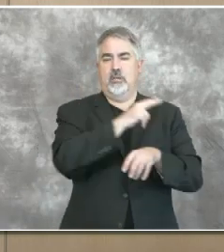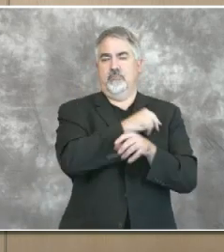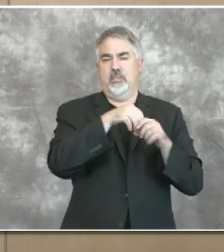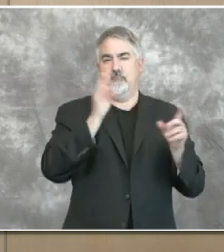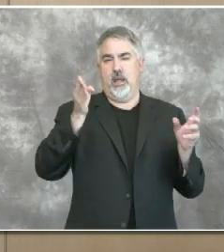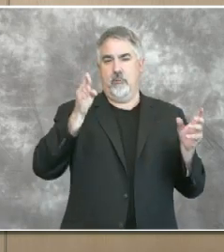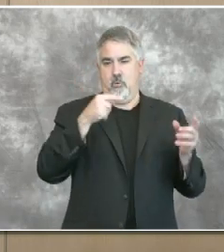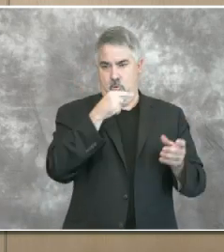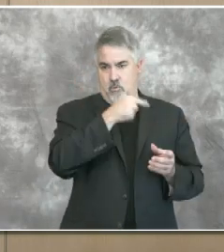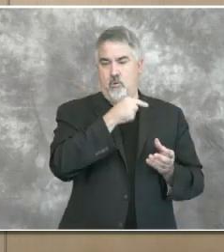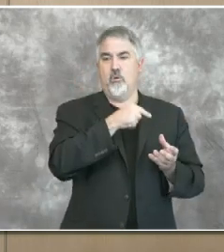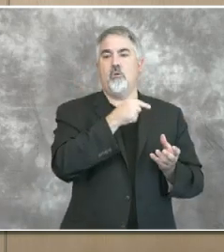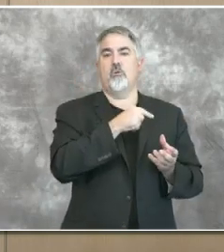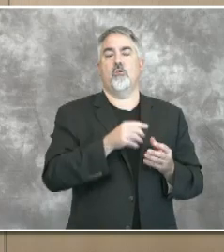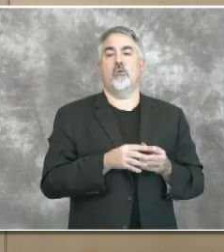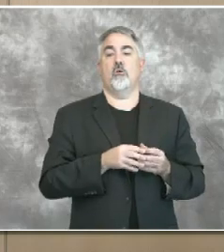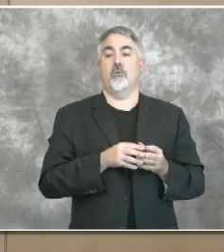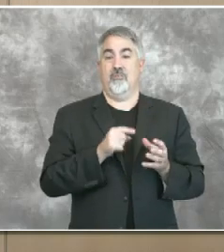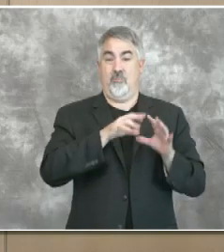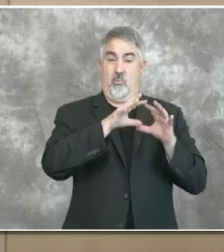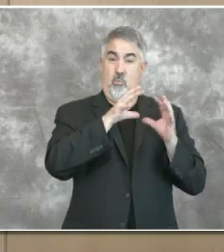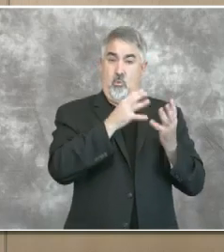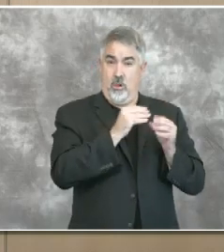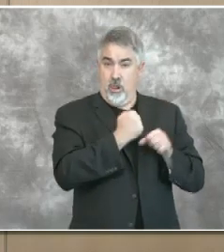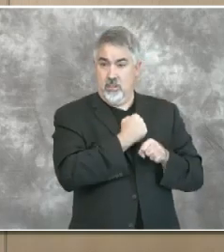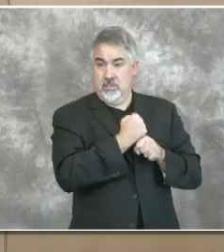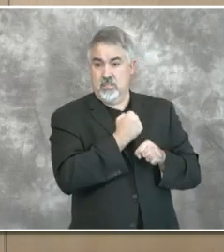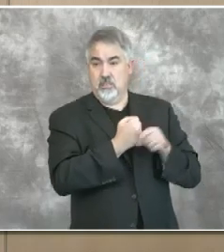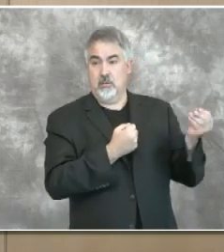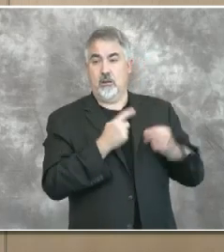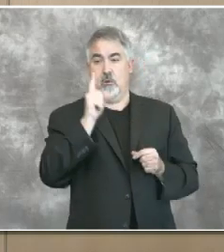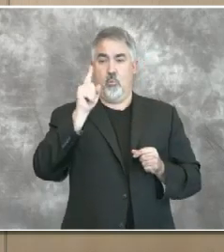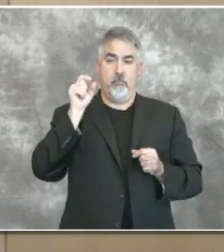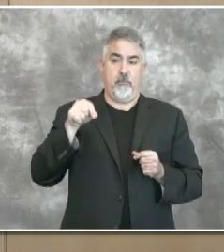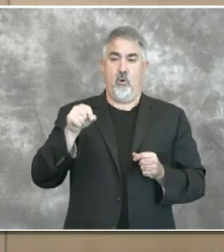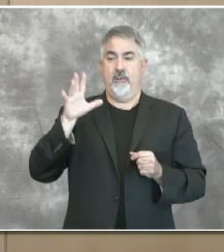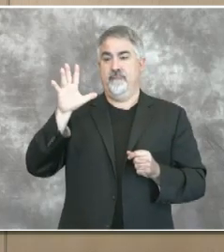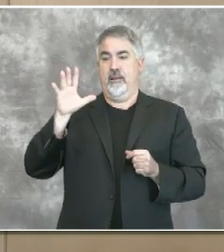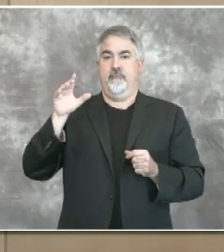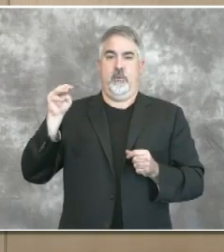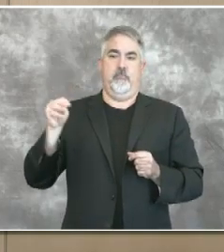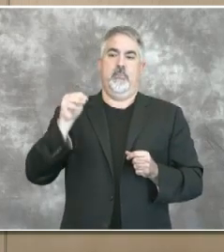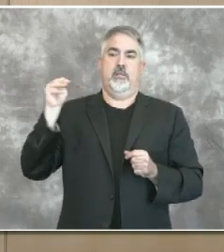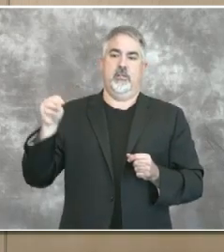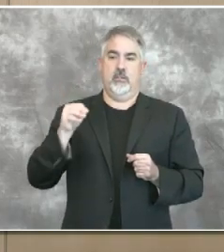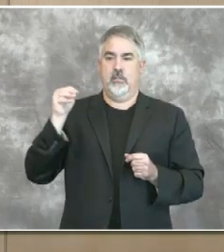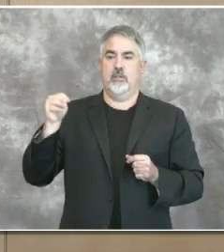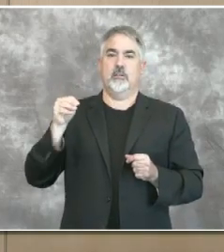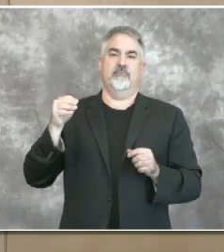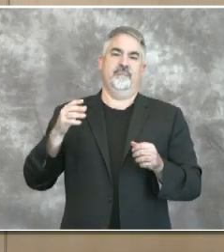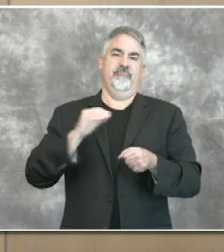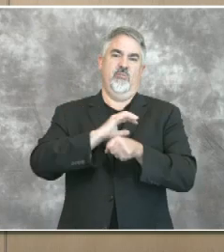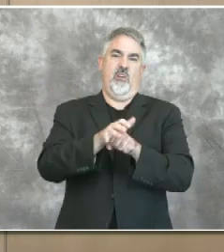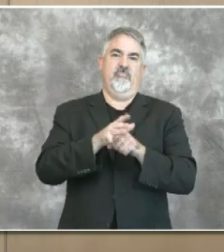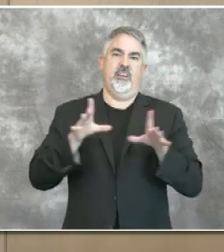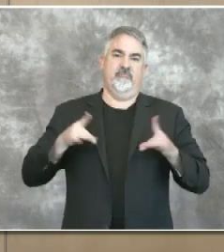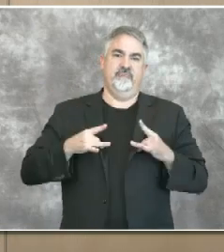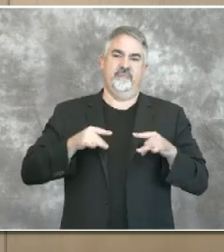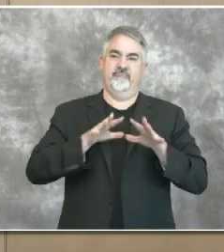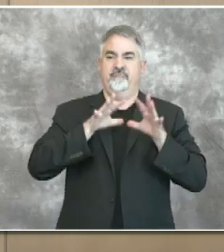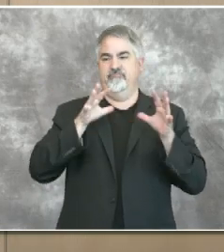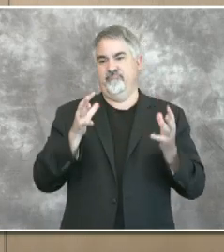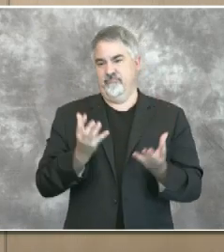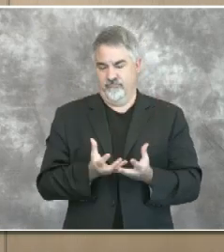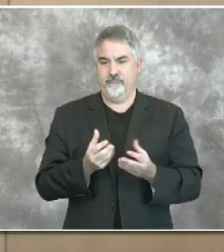a.m. Globally, we have approximately 1.5 million positive cases that have been reported, which